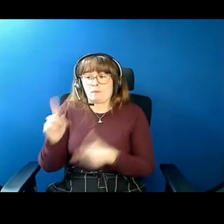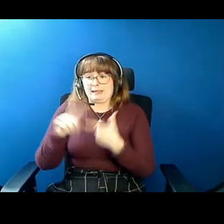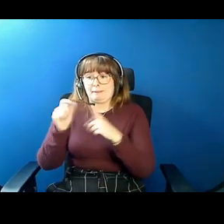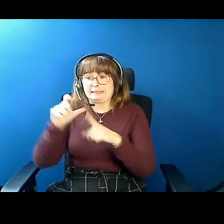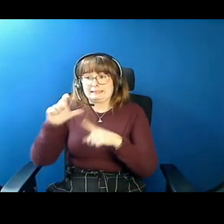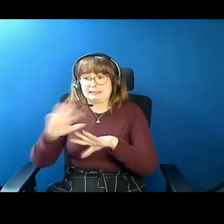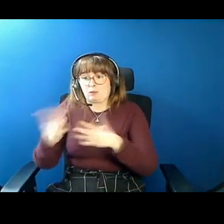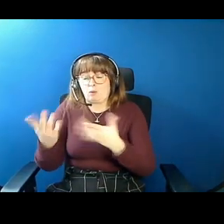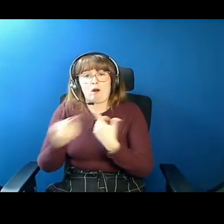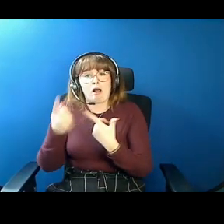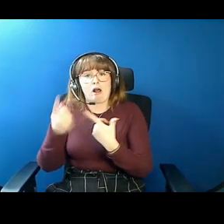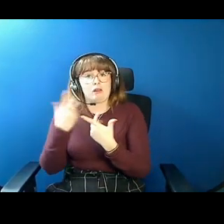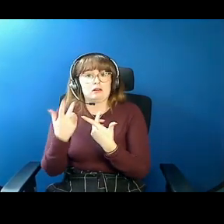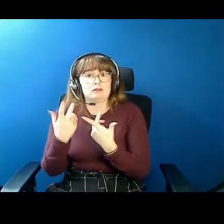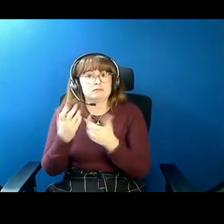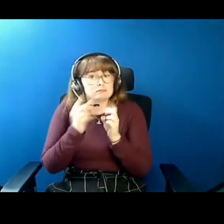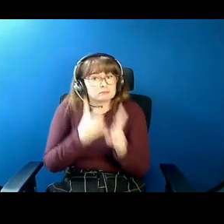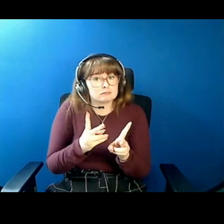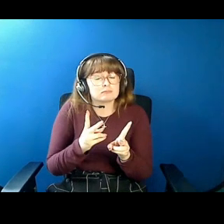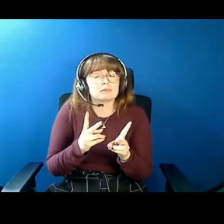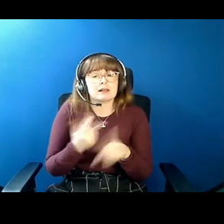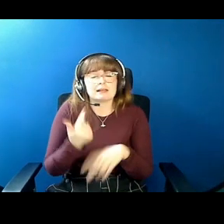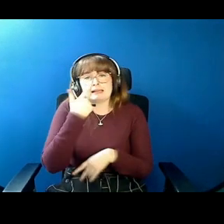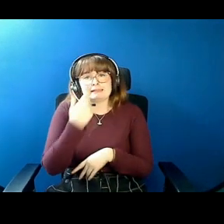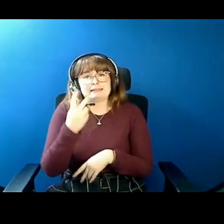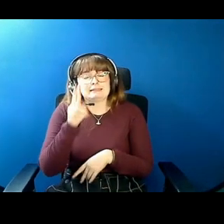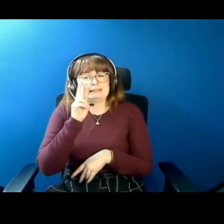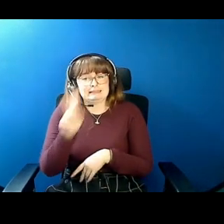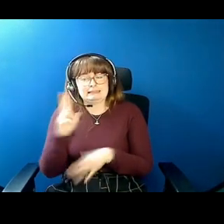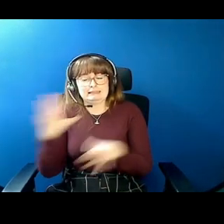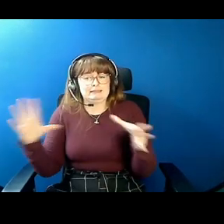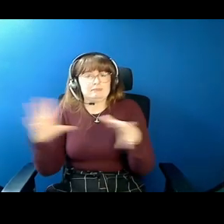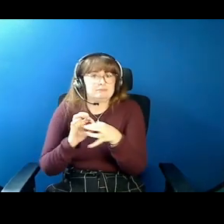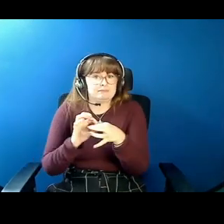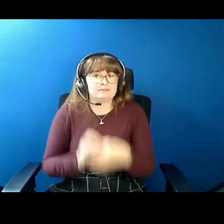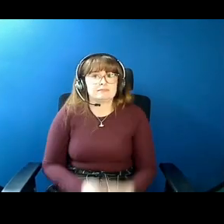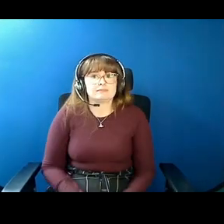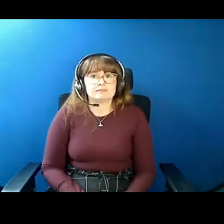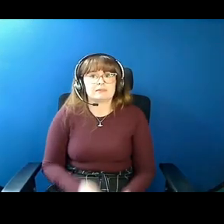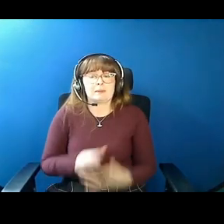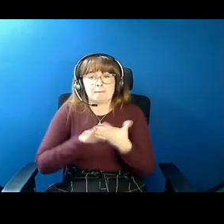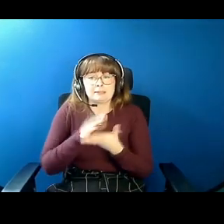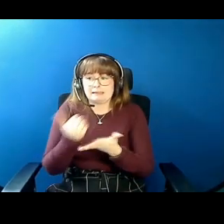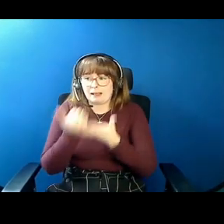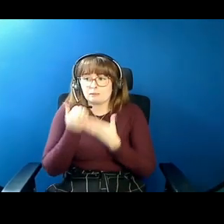source, and they can see the relative confidence in those values, which will help make better use of the data.